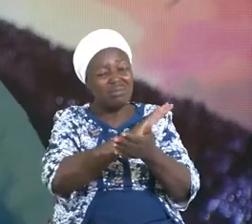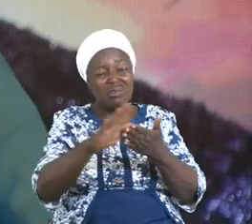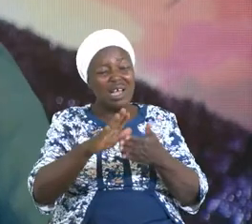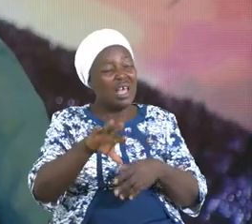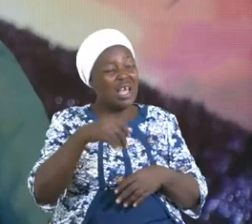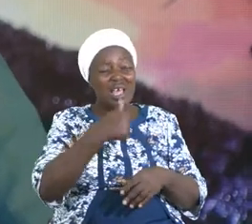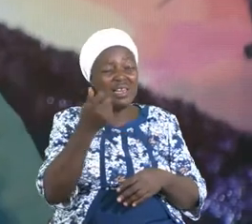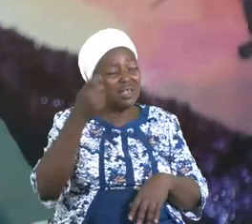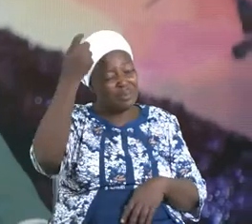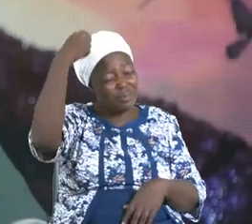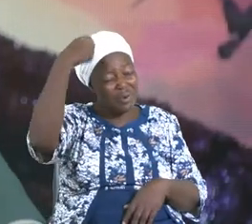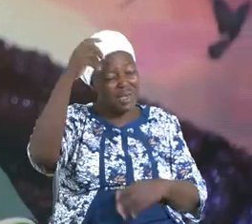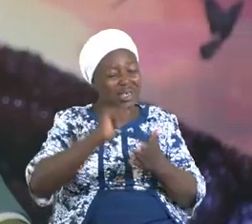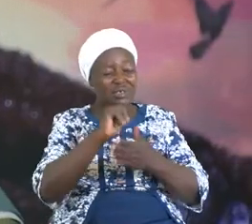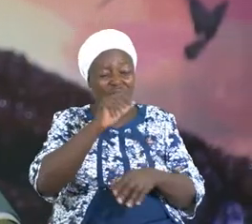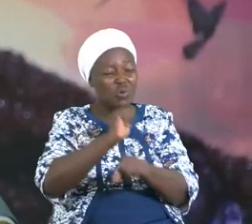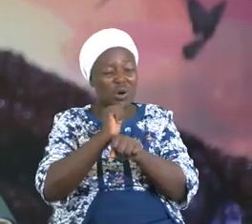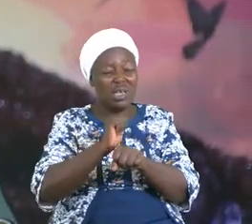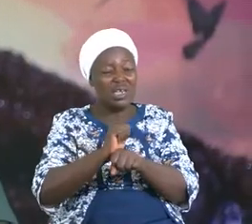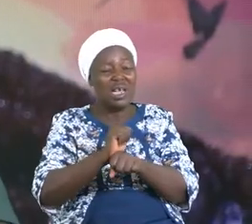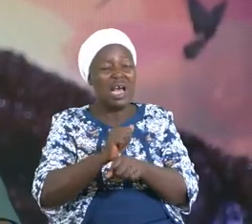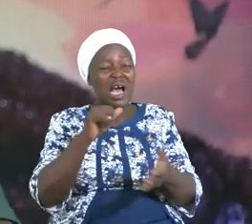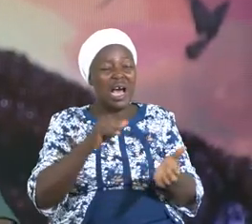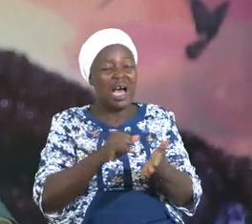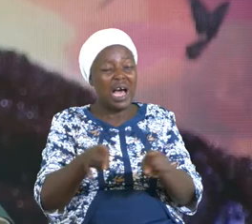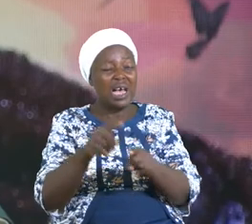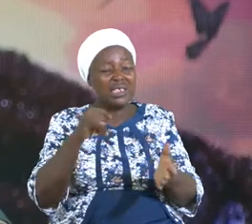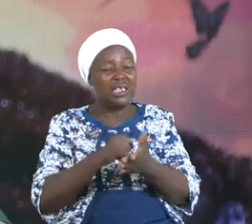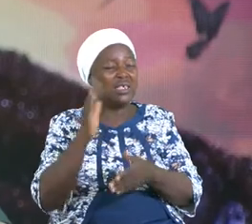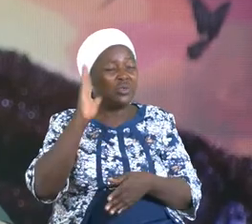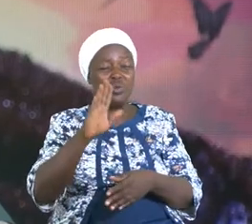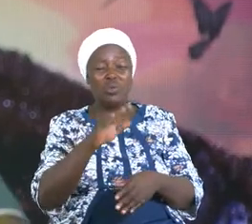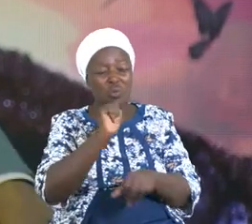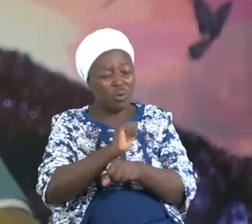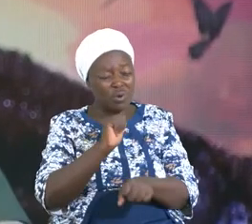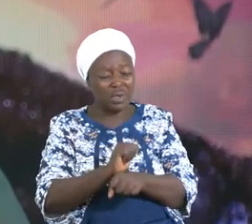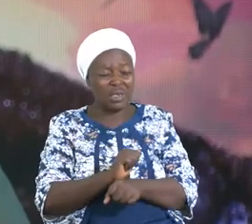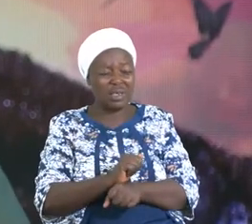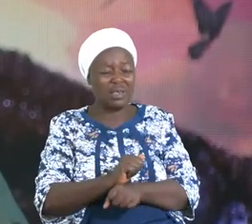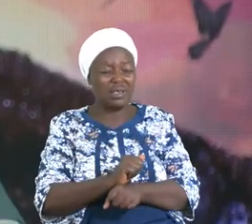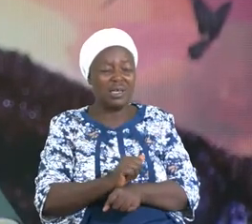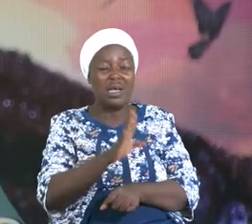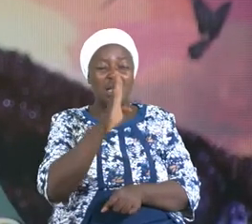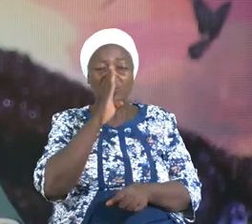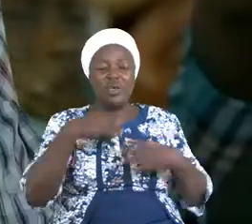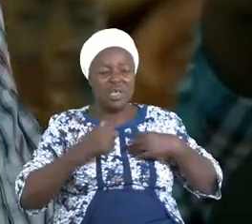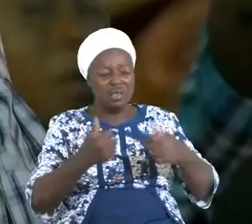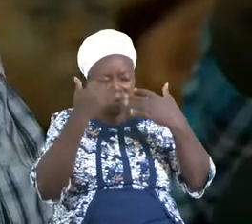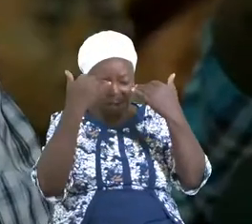brain that is not functioning as it ought to function, be healed right